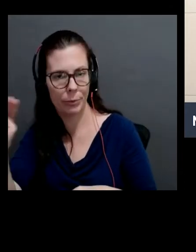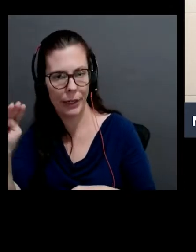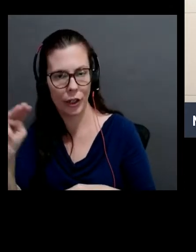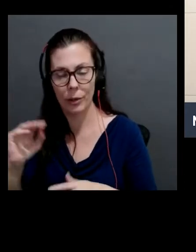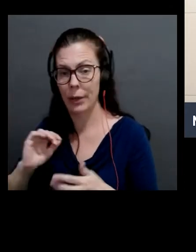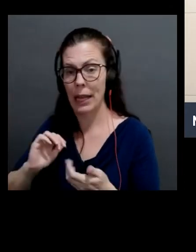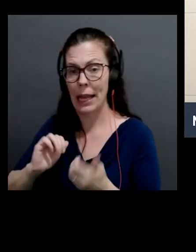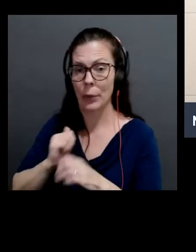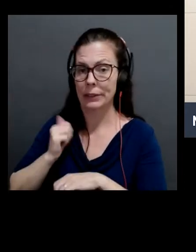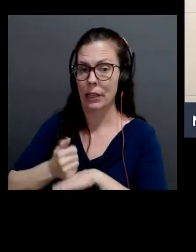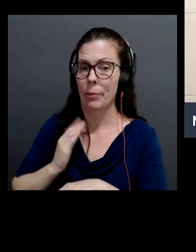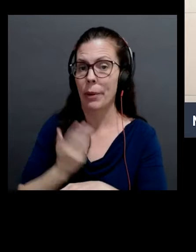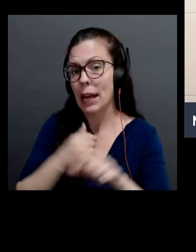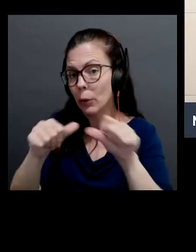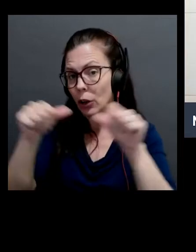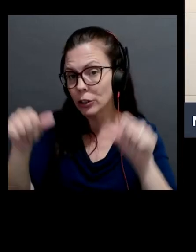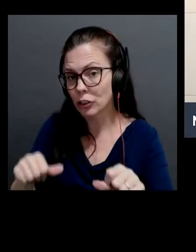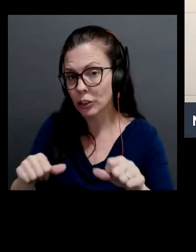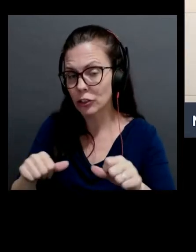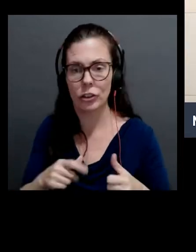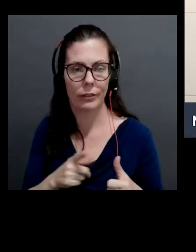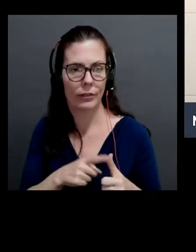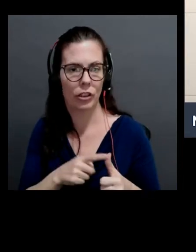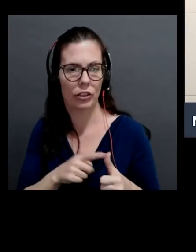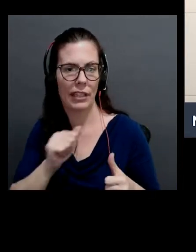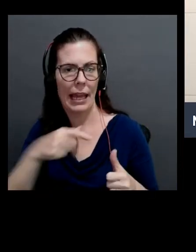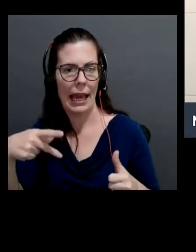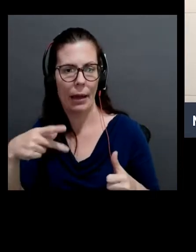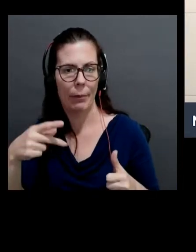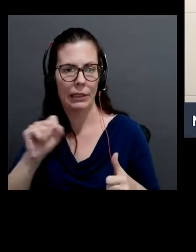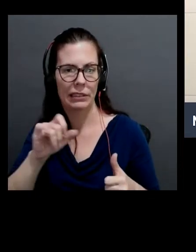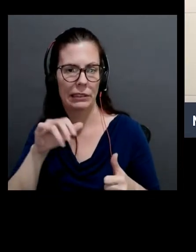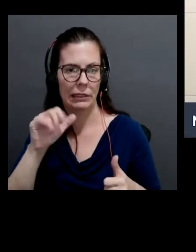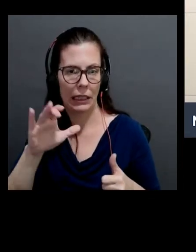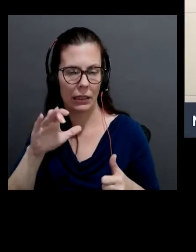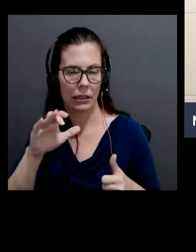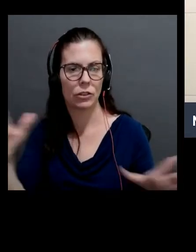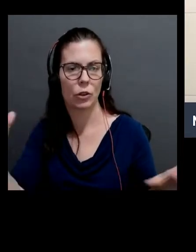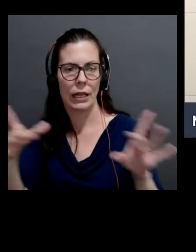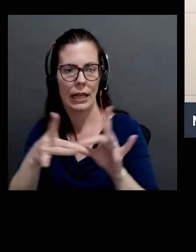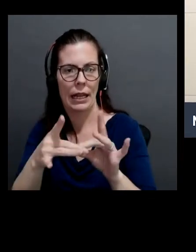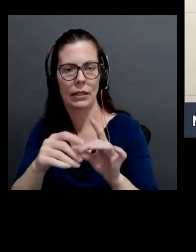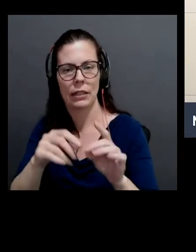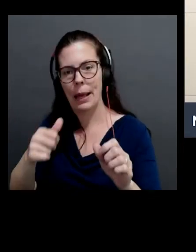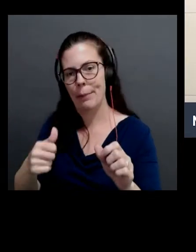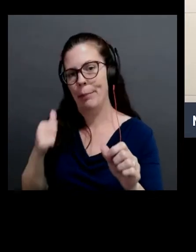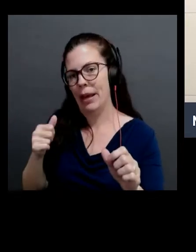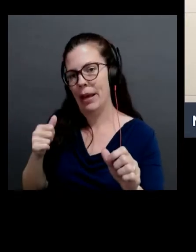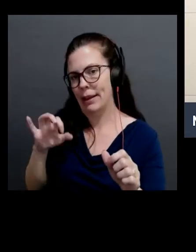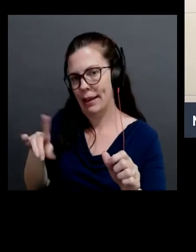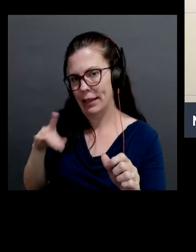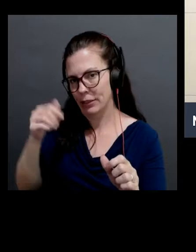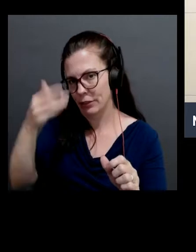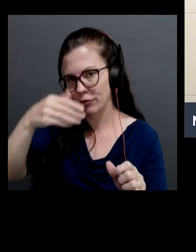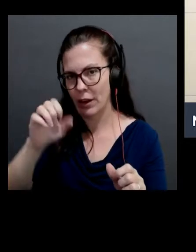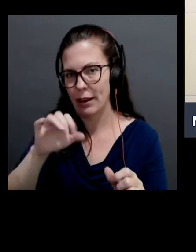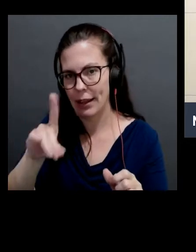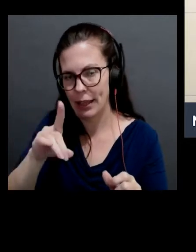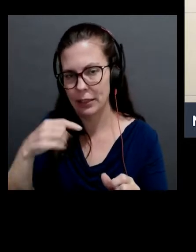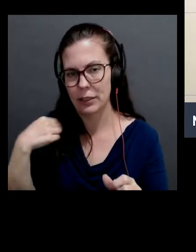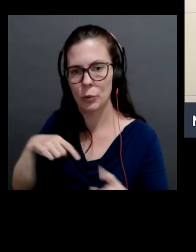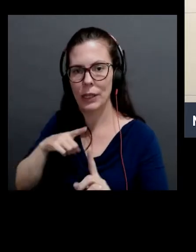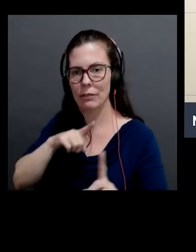architecture, firstly we use AppSync for our connection between our backend and front end. So we have a React front end